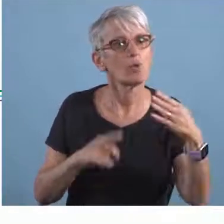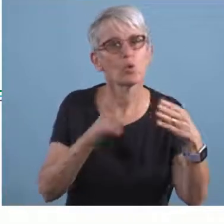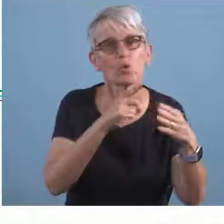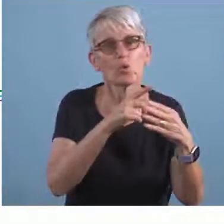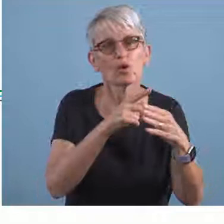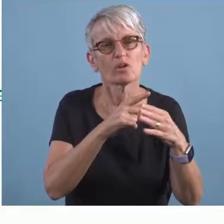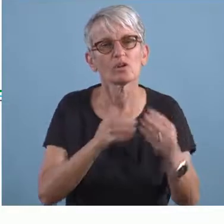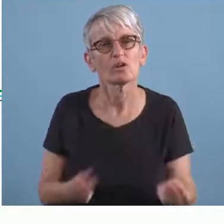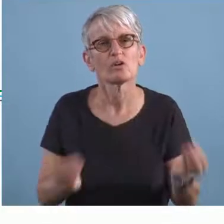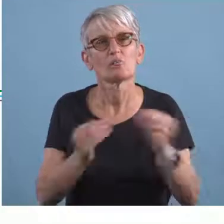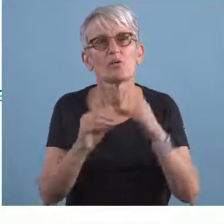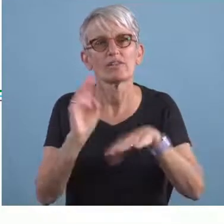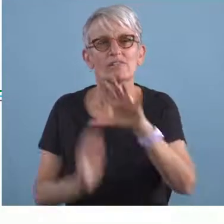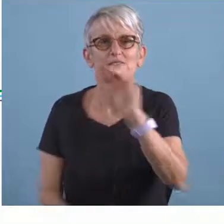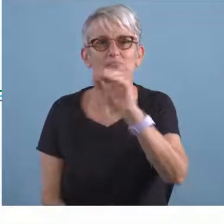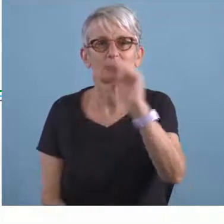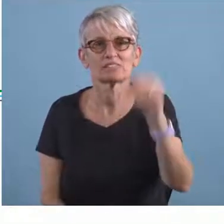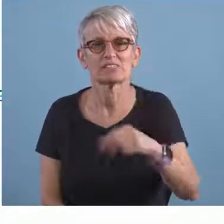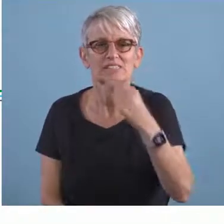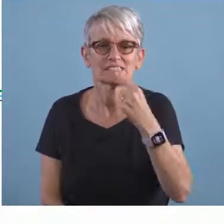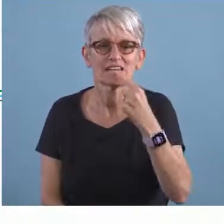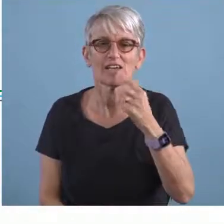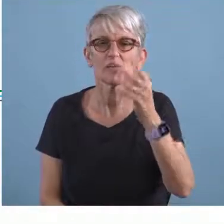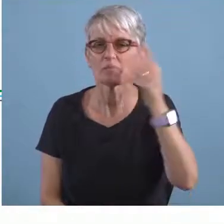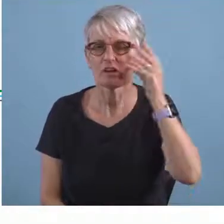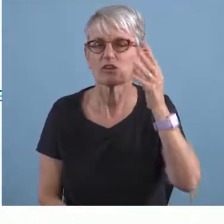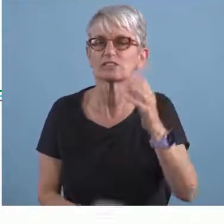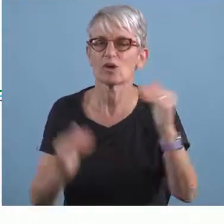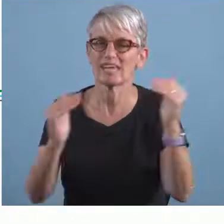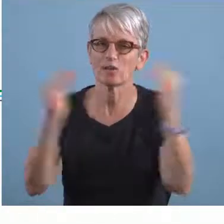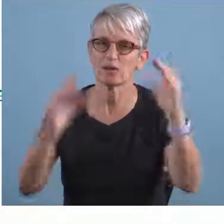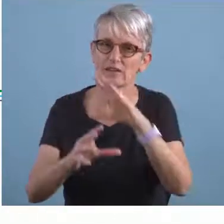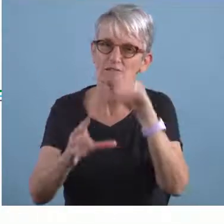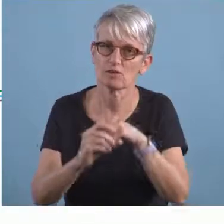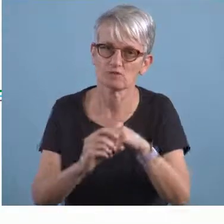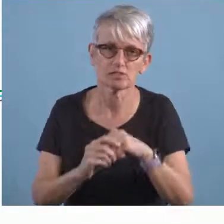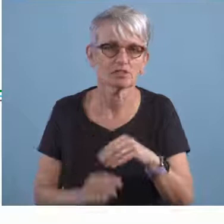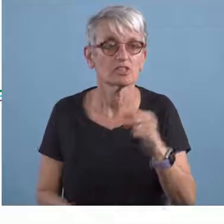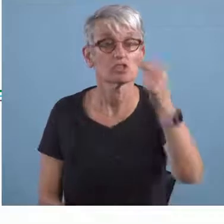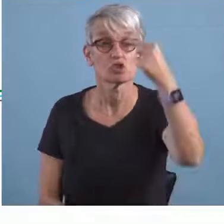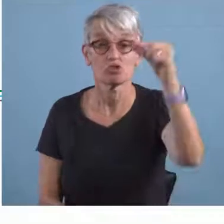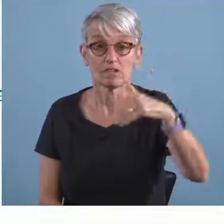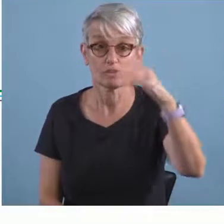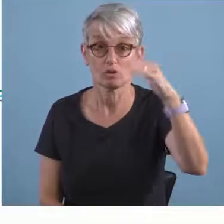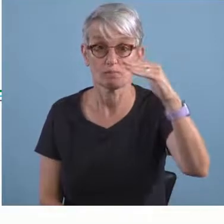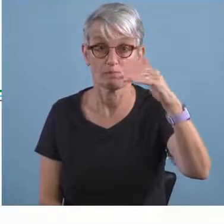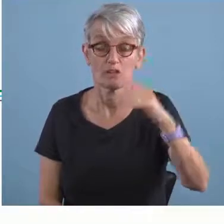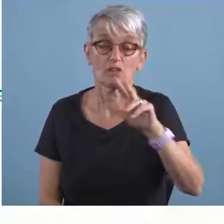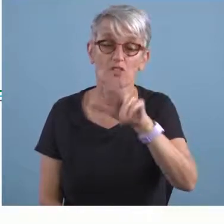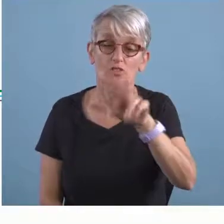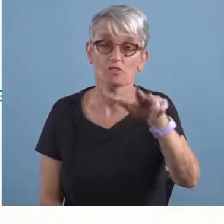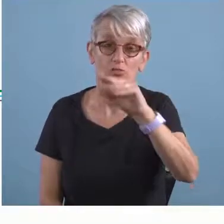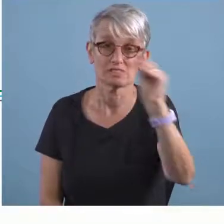More than 50% say the parents were equally involved. Green bar at the top,